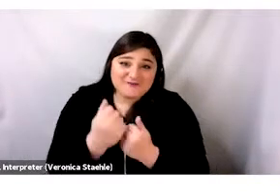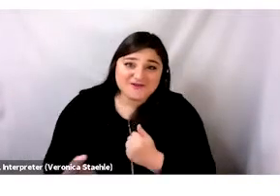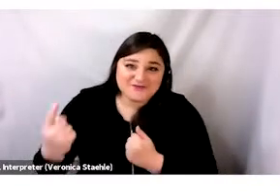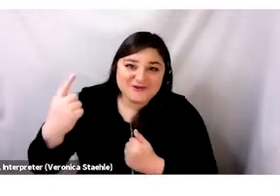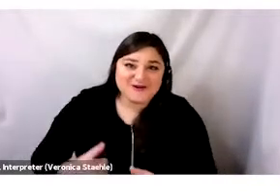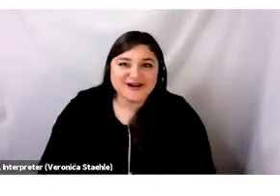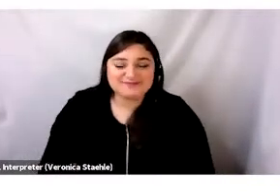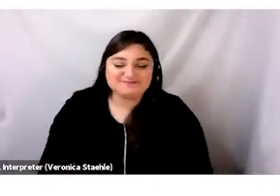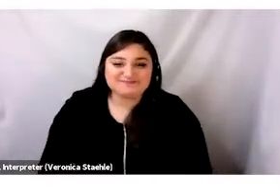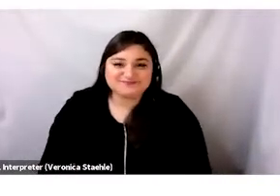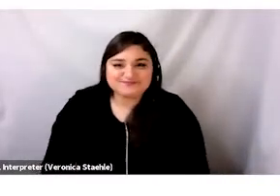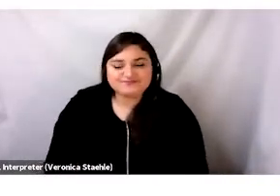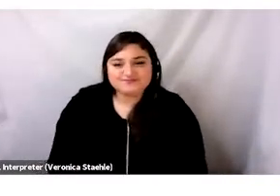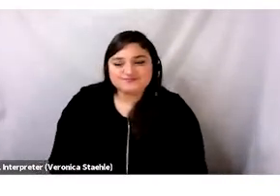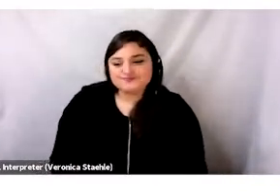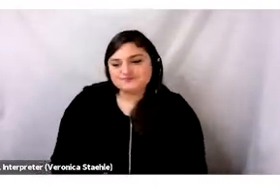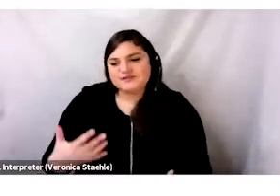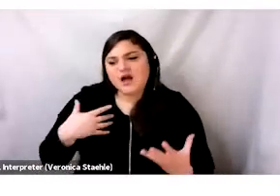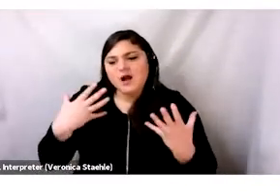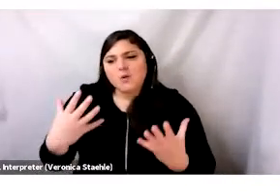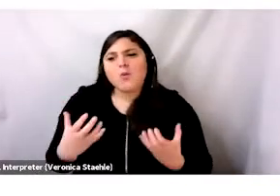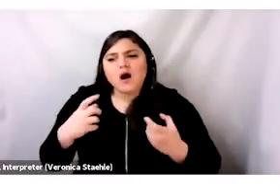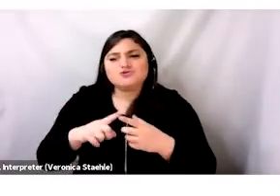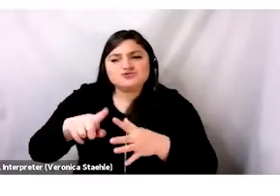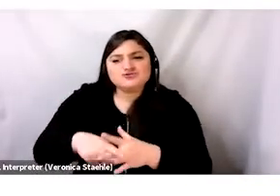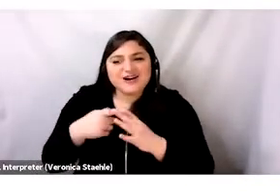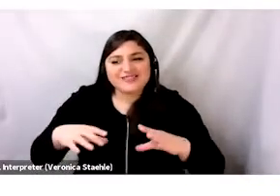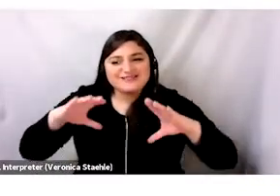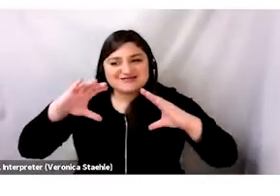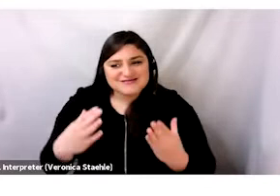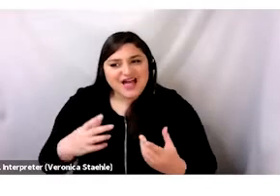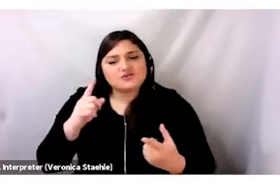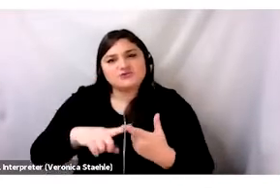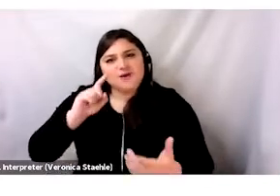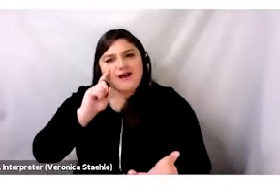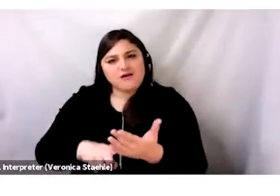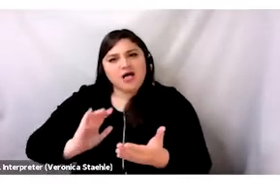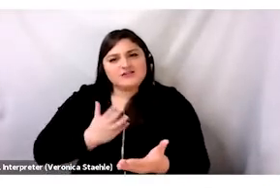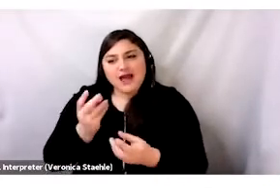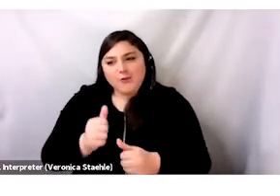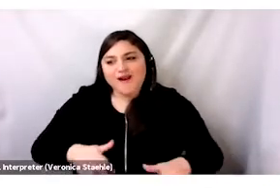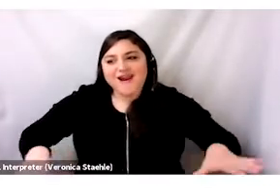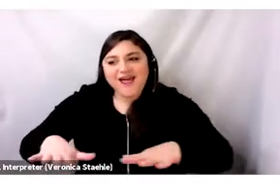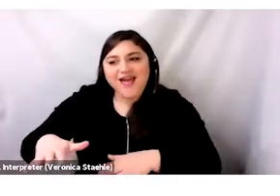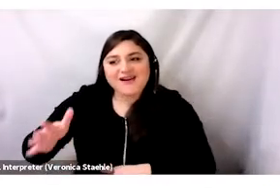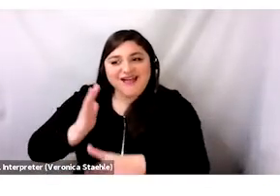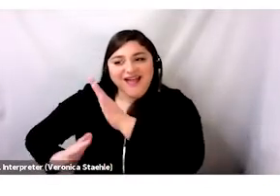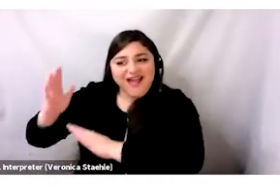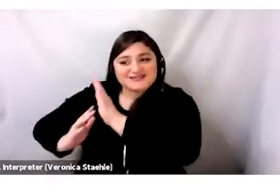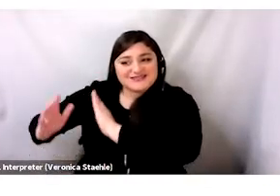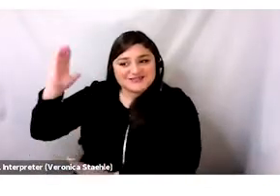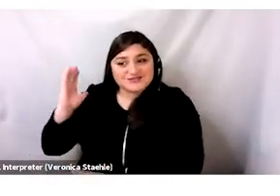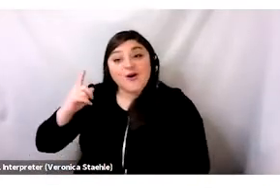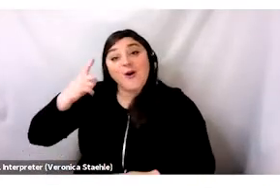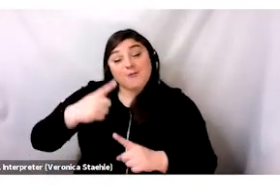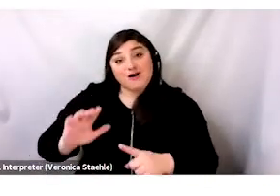to begin this class by honoring both our land ancestors and also our many spiritual